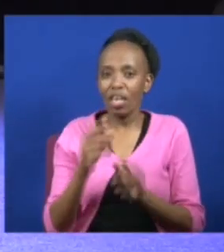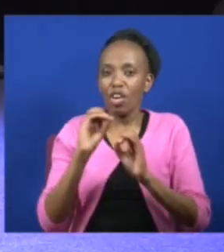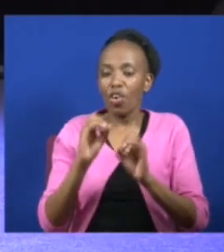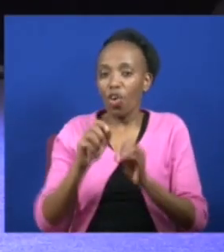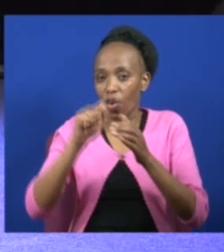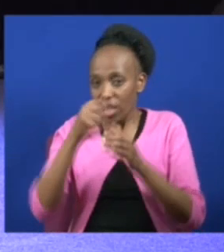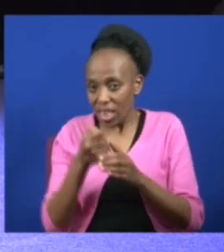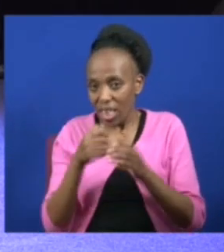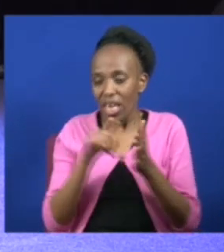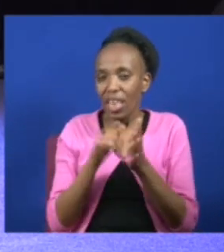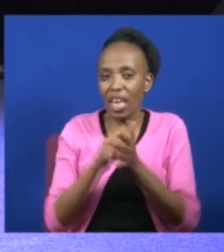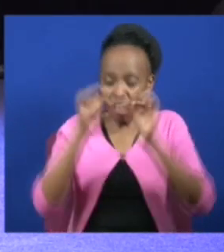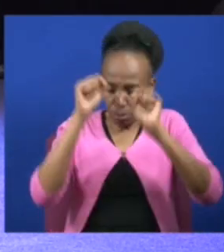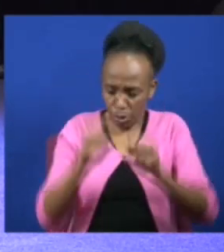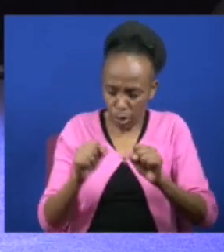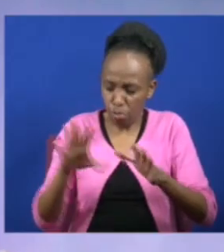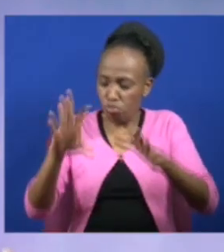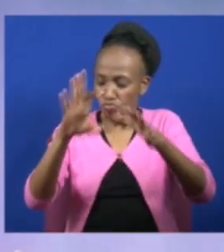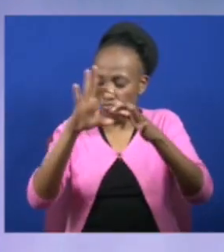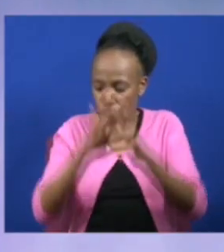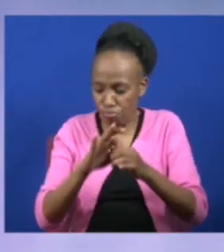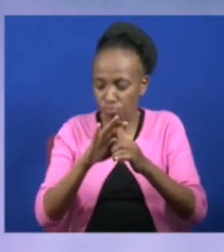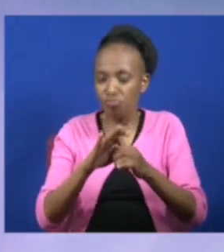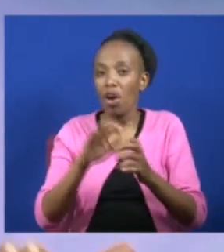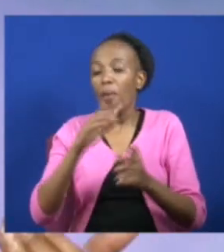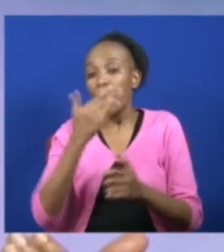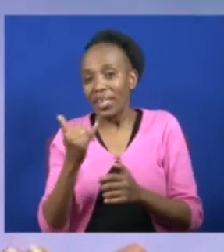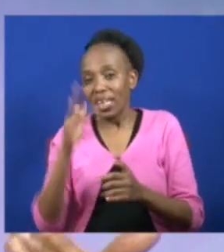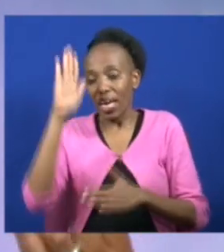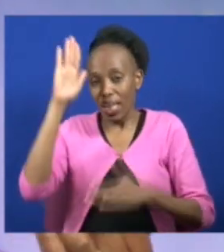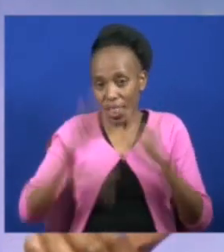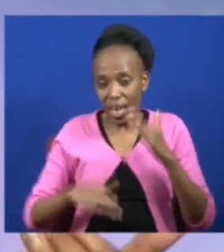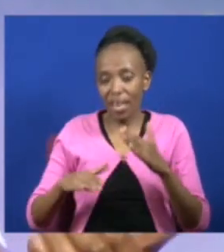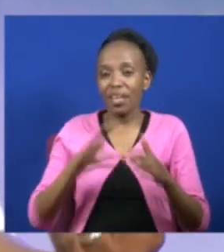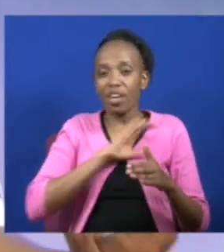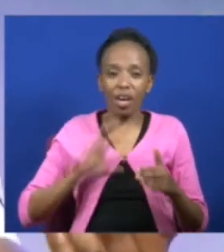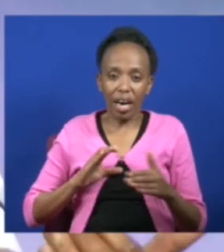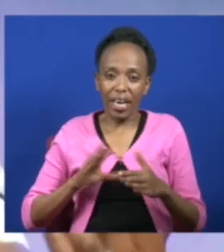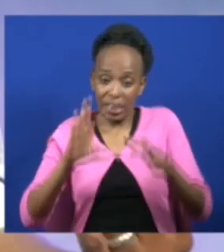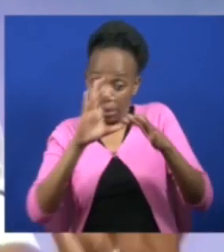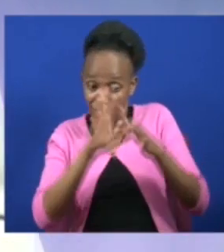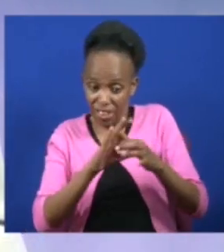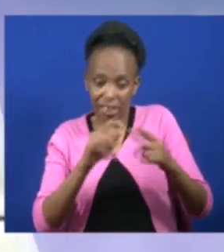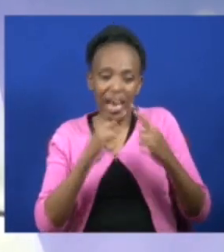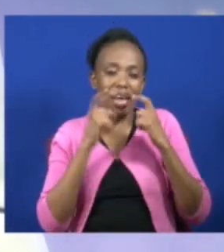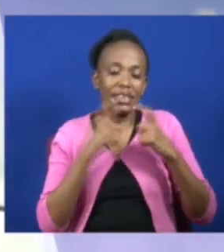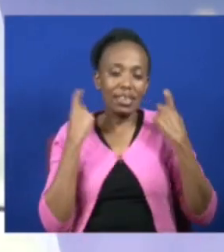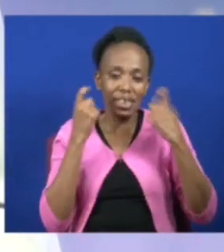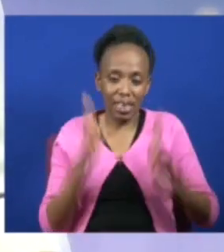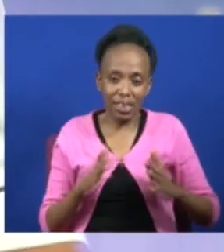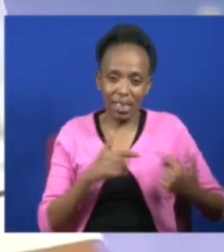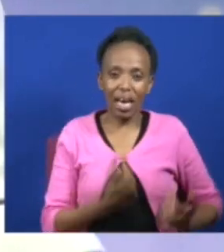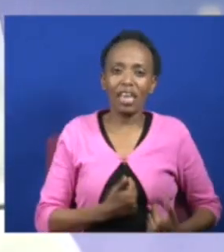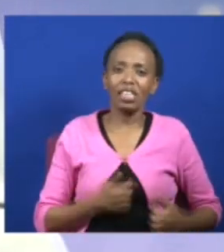no key that ever fitted a lock better than Christ fits a sinner's heart.